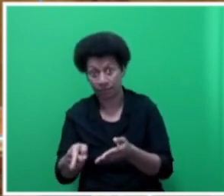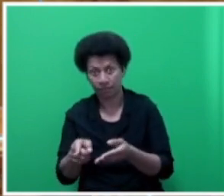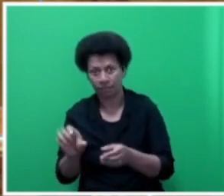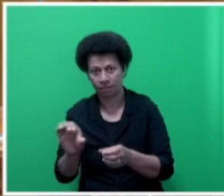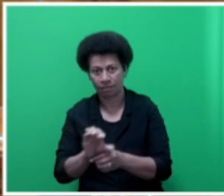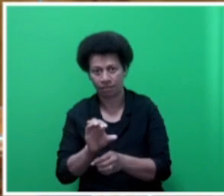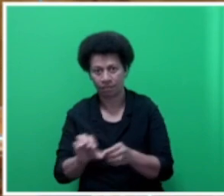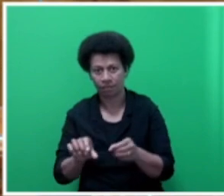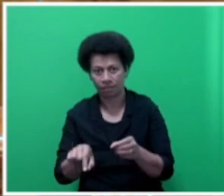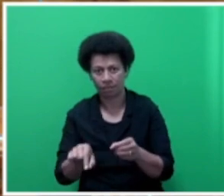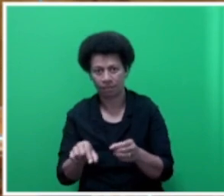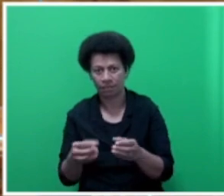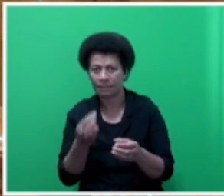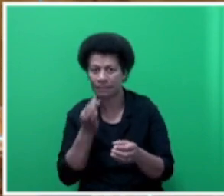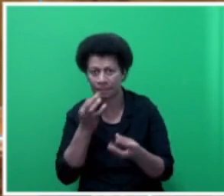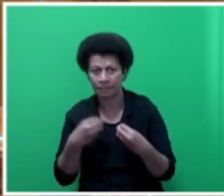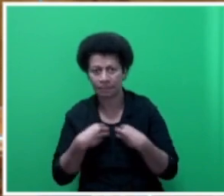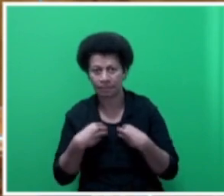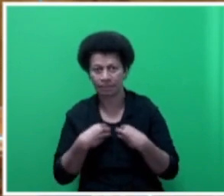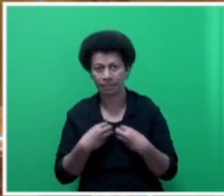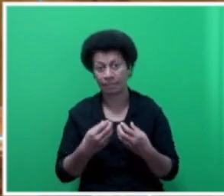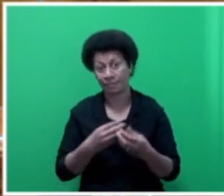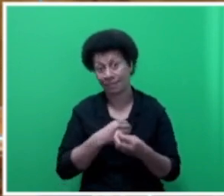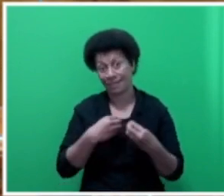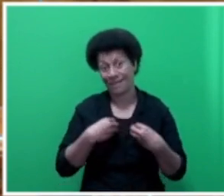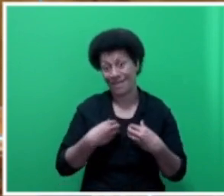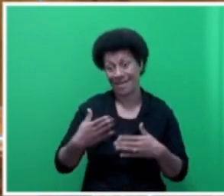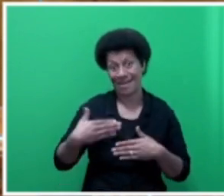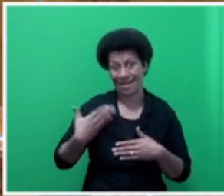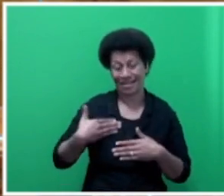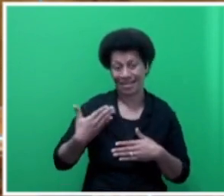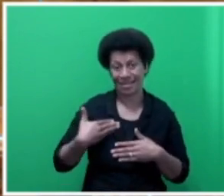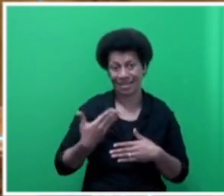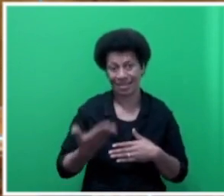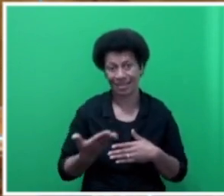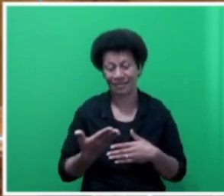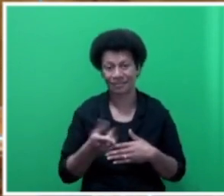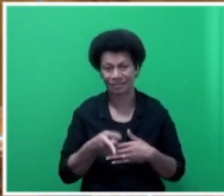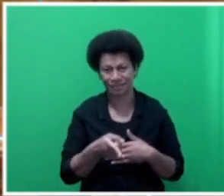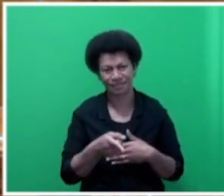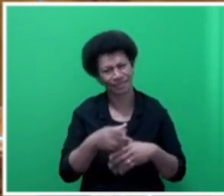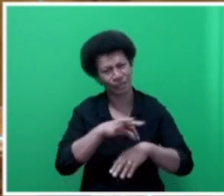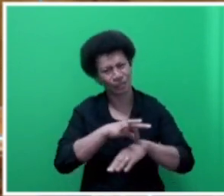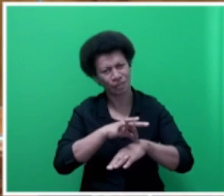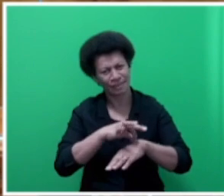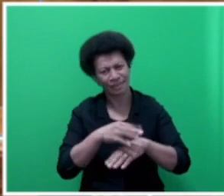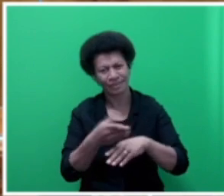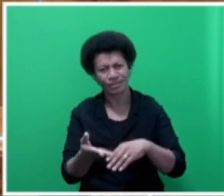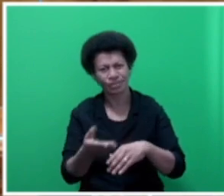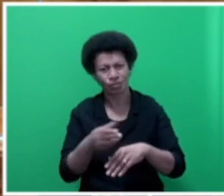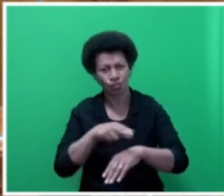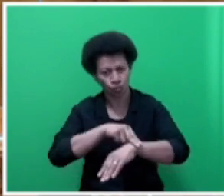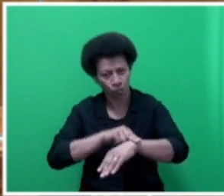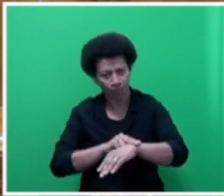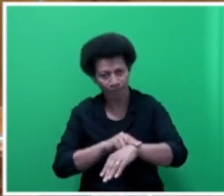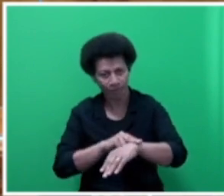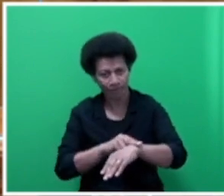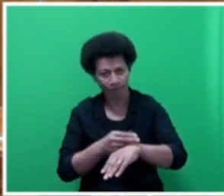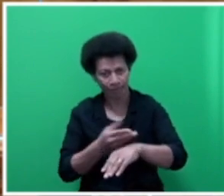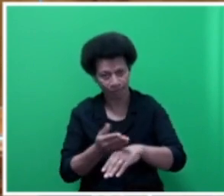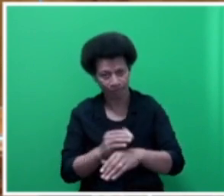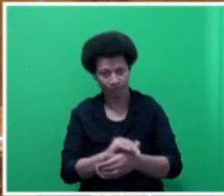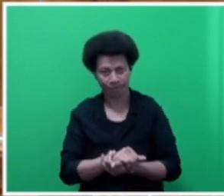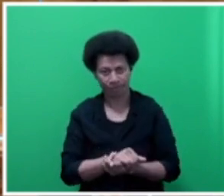expand our health services through private general practitioners, it is also important that